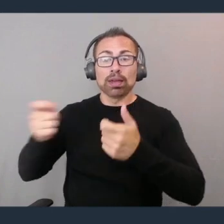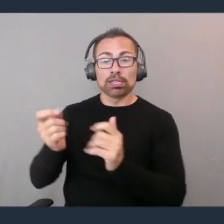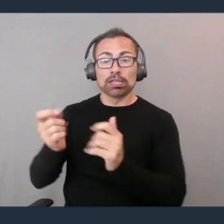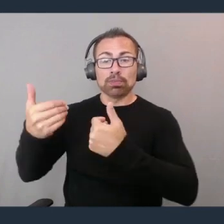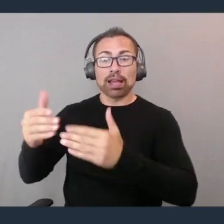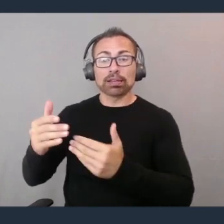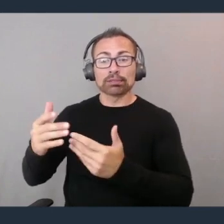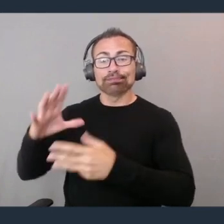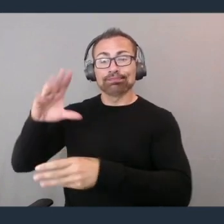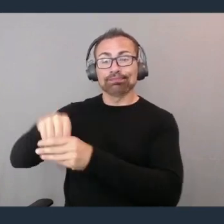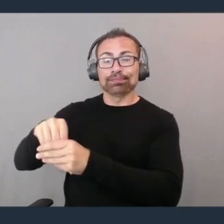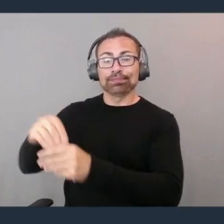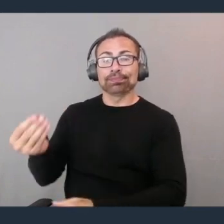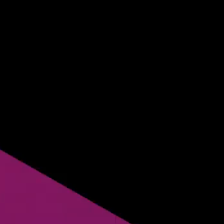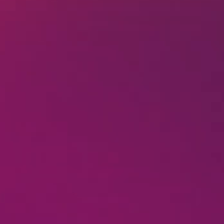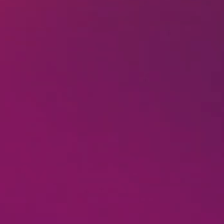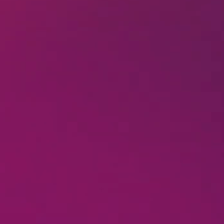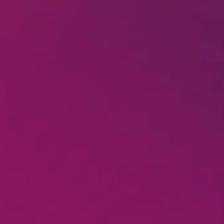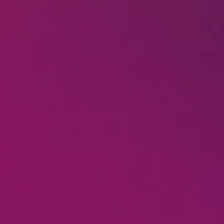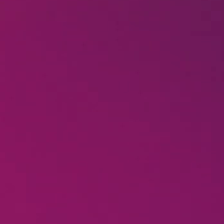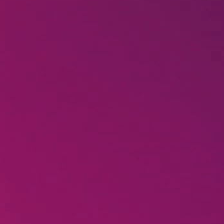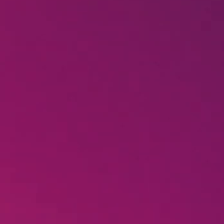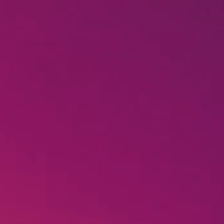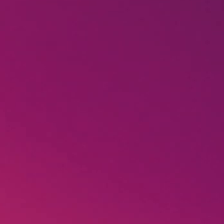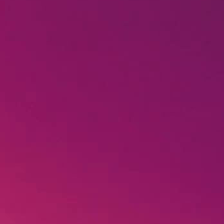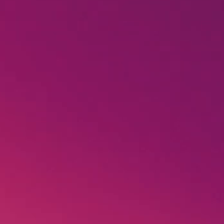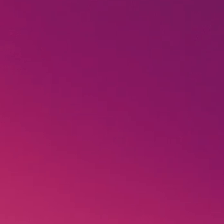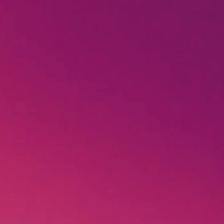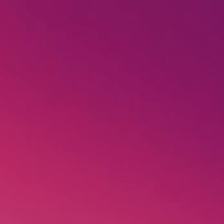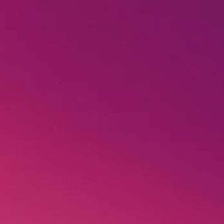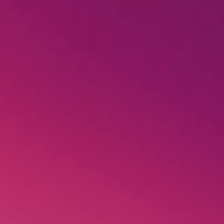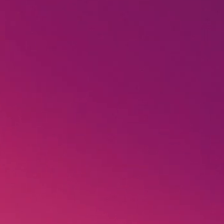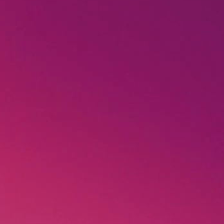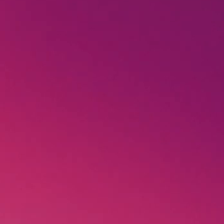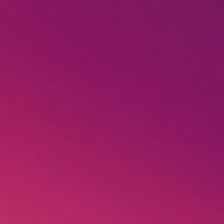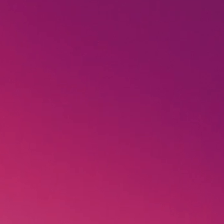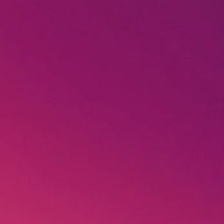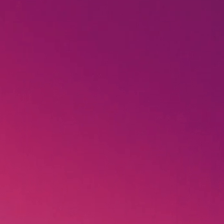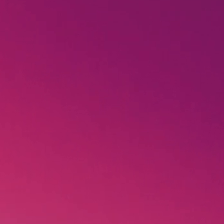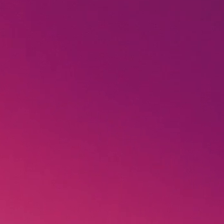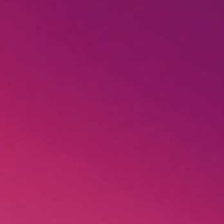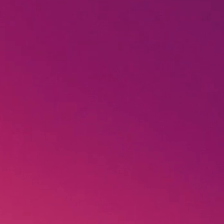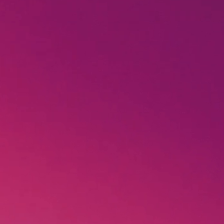Awesome. Well, thanks so much for joining us today, Joe.